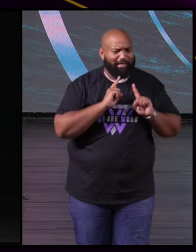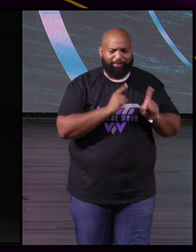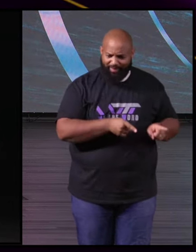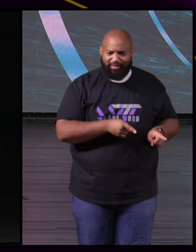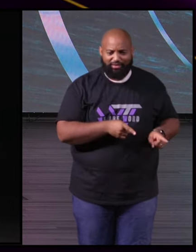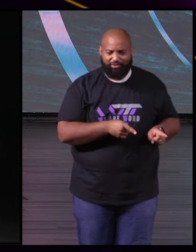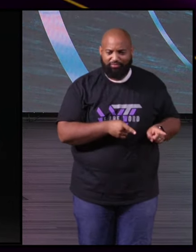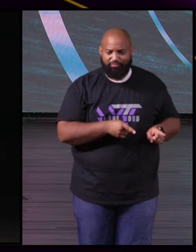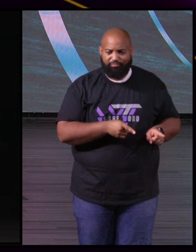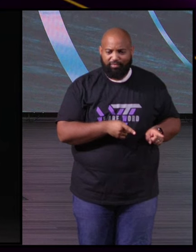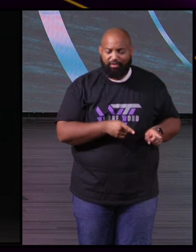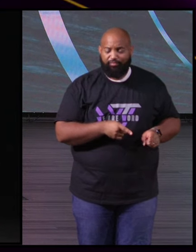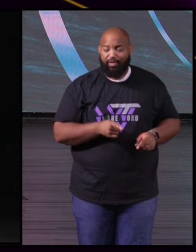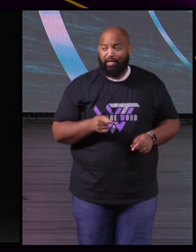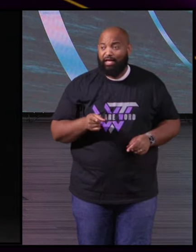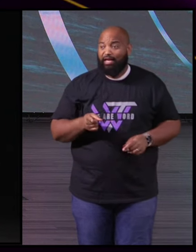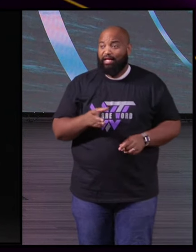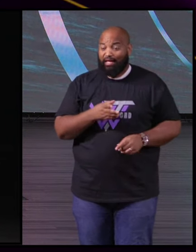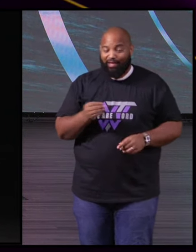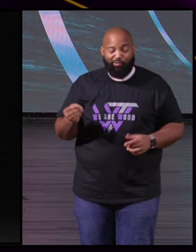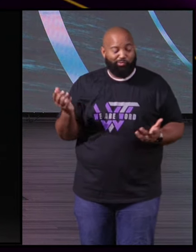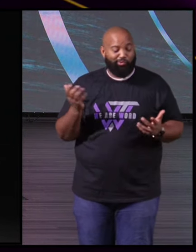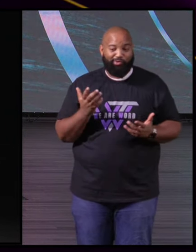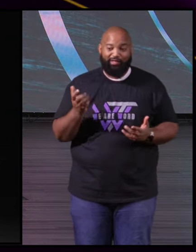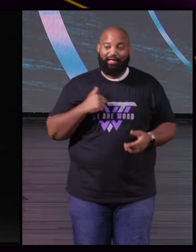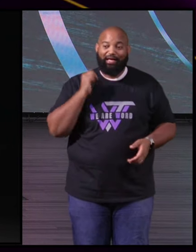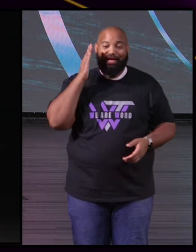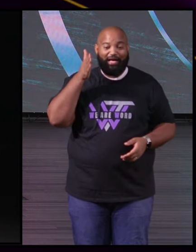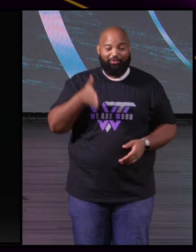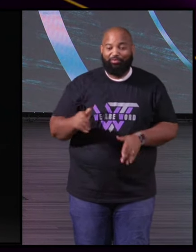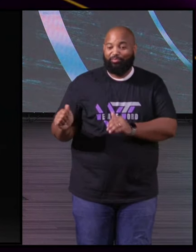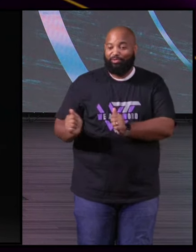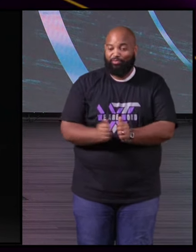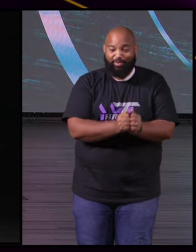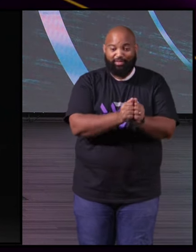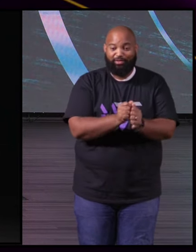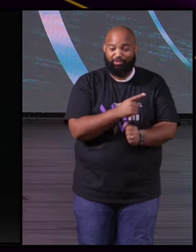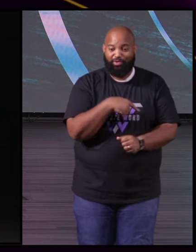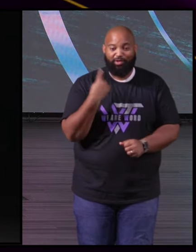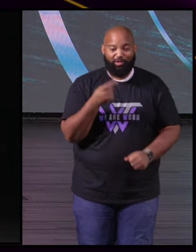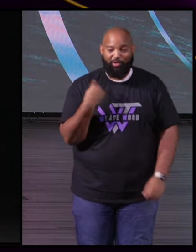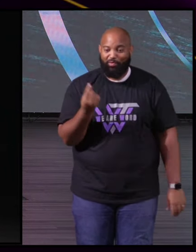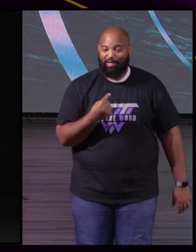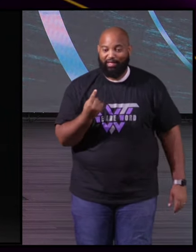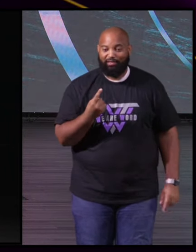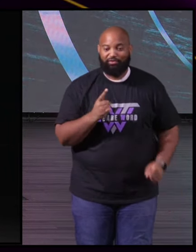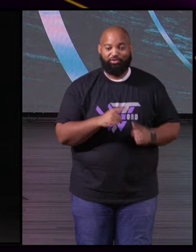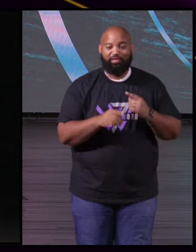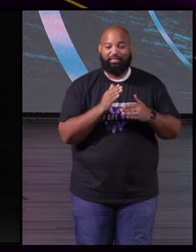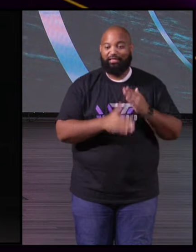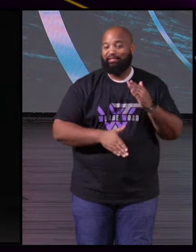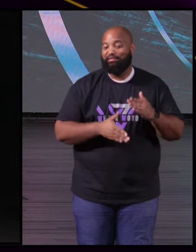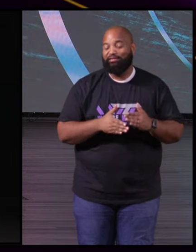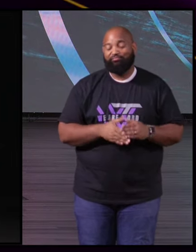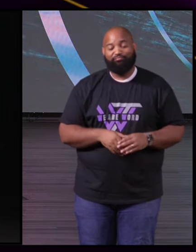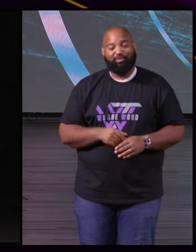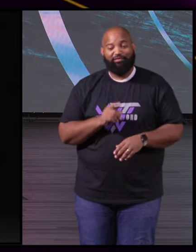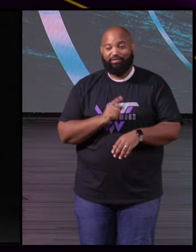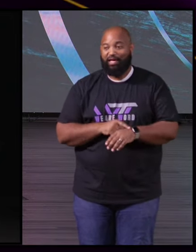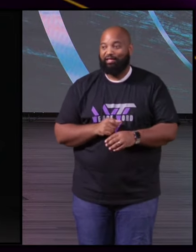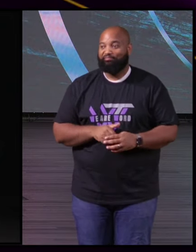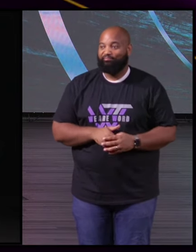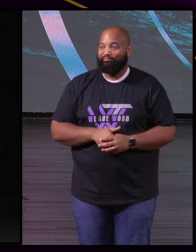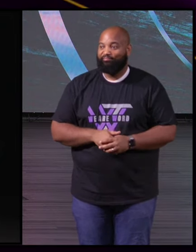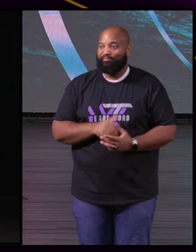have commanded you, and lo, I am with you always, even to the end of the